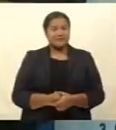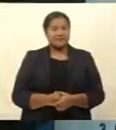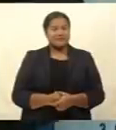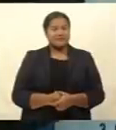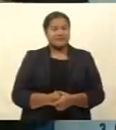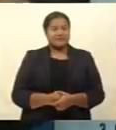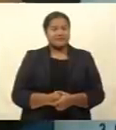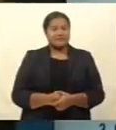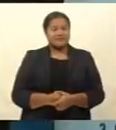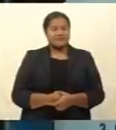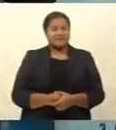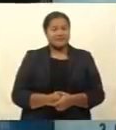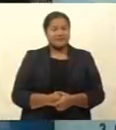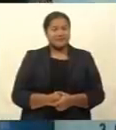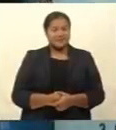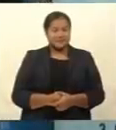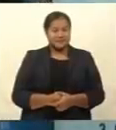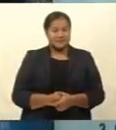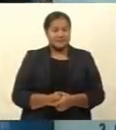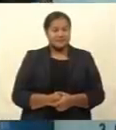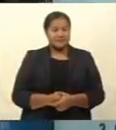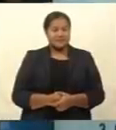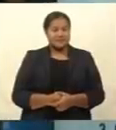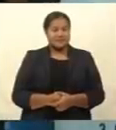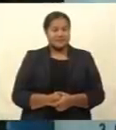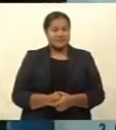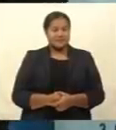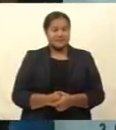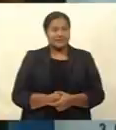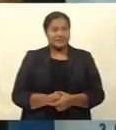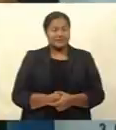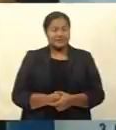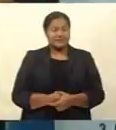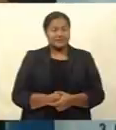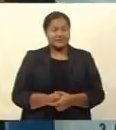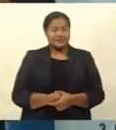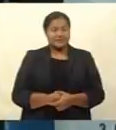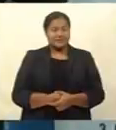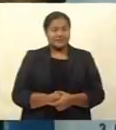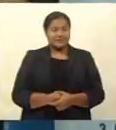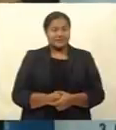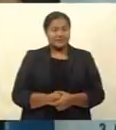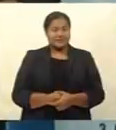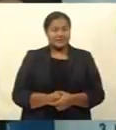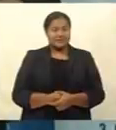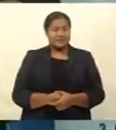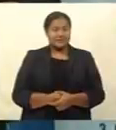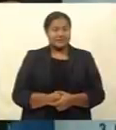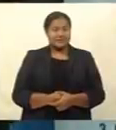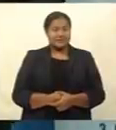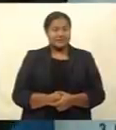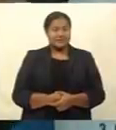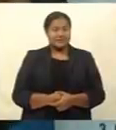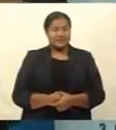Our COVID-19 food ration hotline went live this morning. We received 100,000 calls as of noon